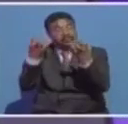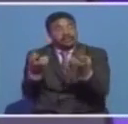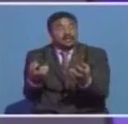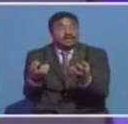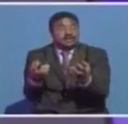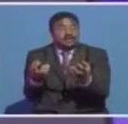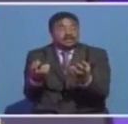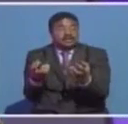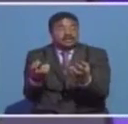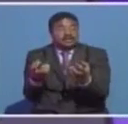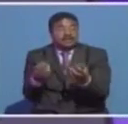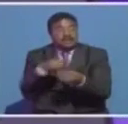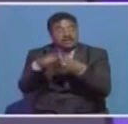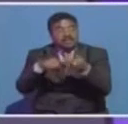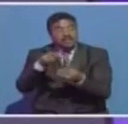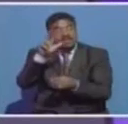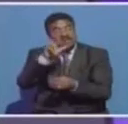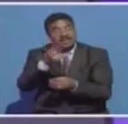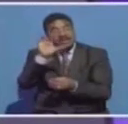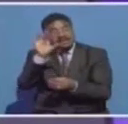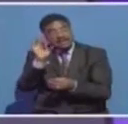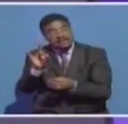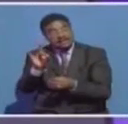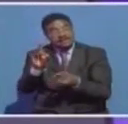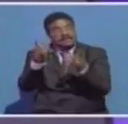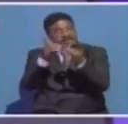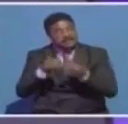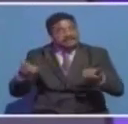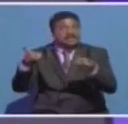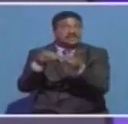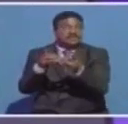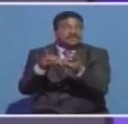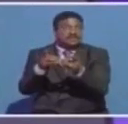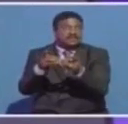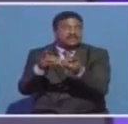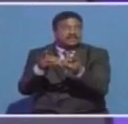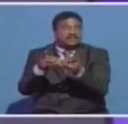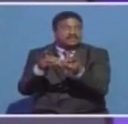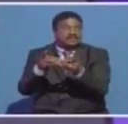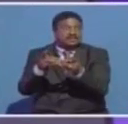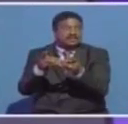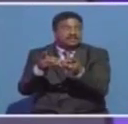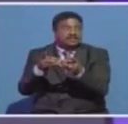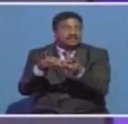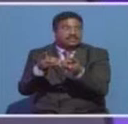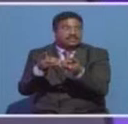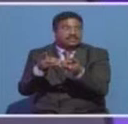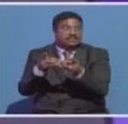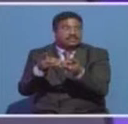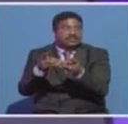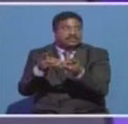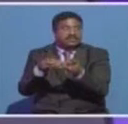areas. About 38 to 51 districts have been affected, and the food relief program